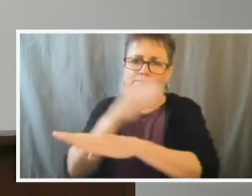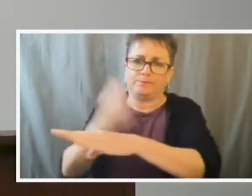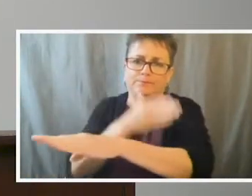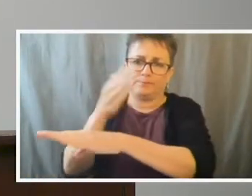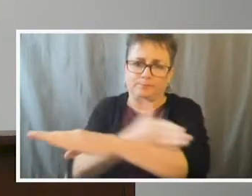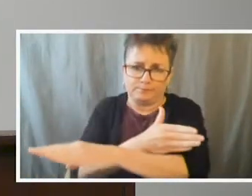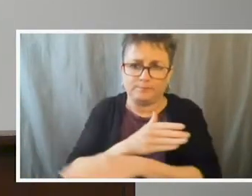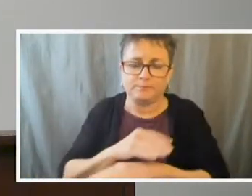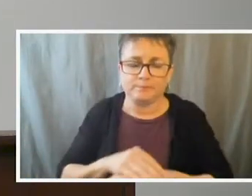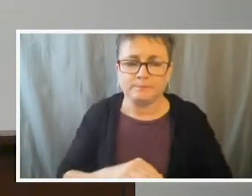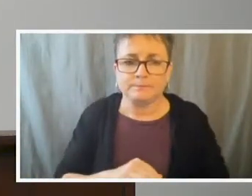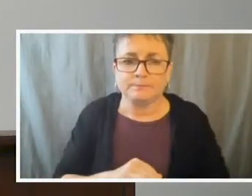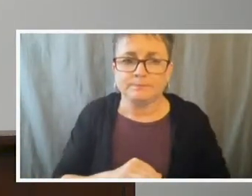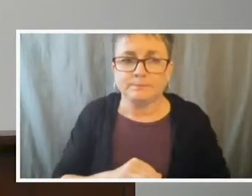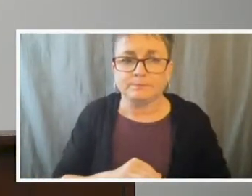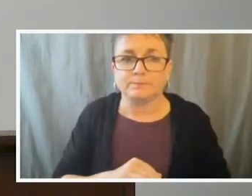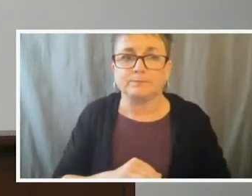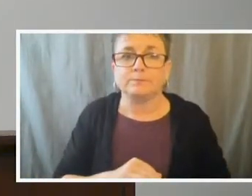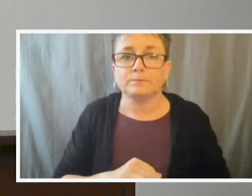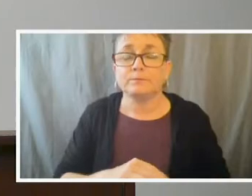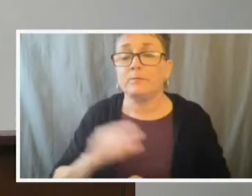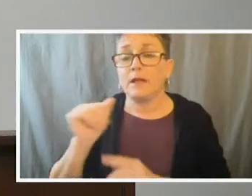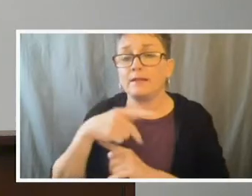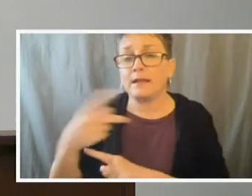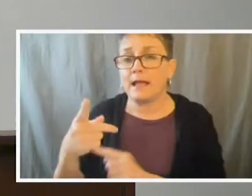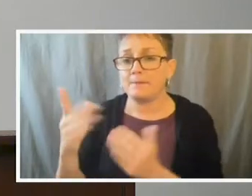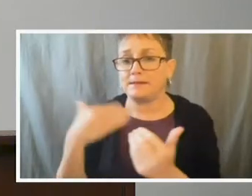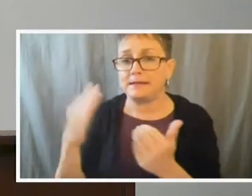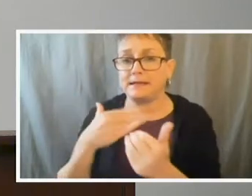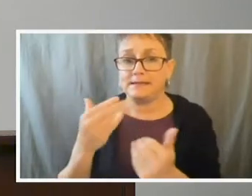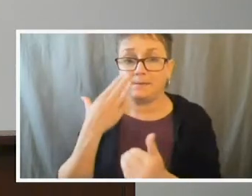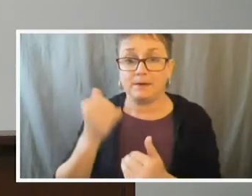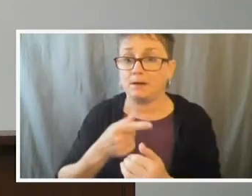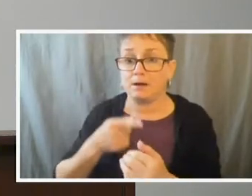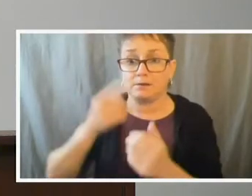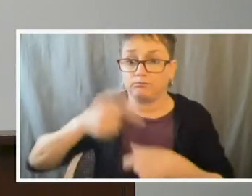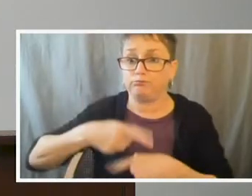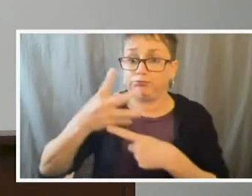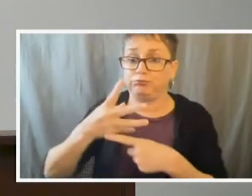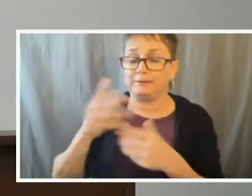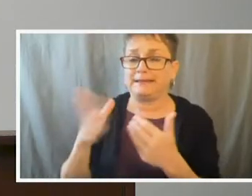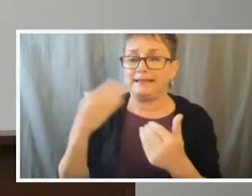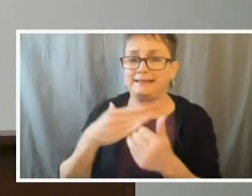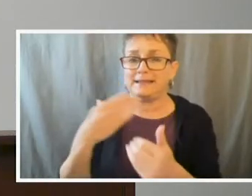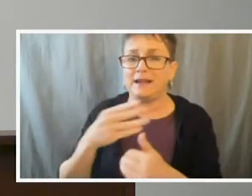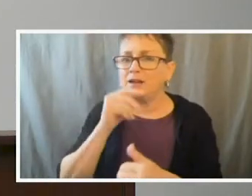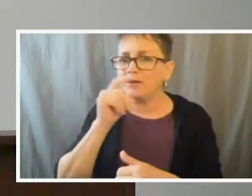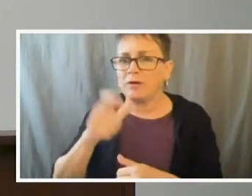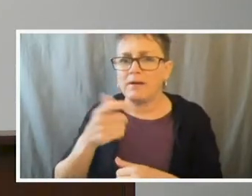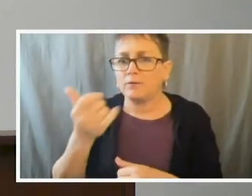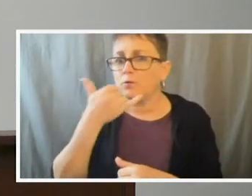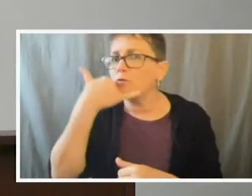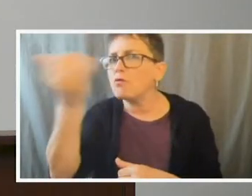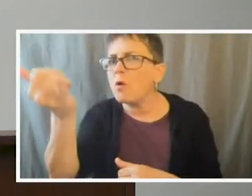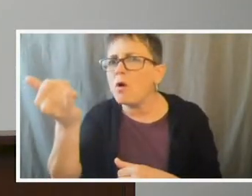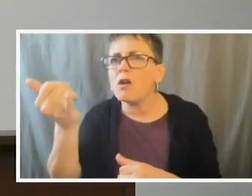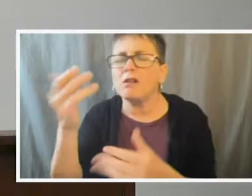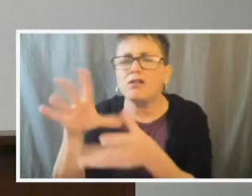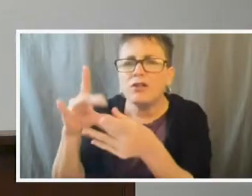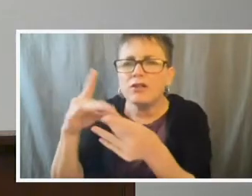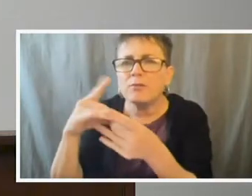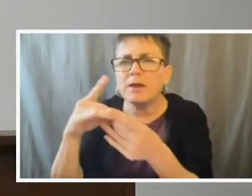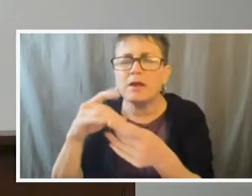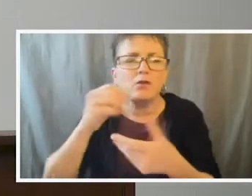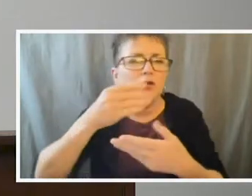improve. And the app provides one-stop shopping for our customers who previously would have to call in and speak to an operator or visit the website to log into